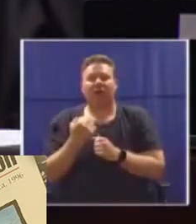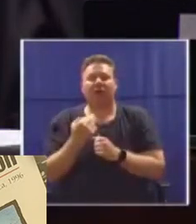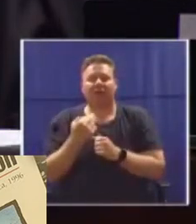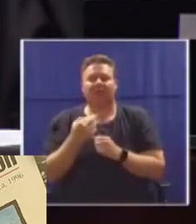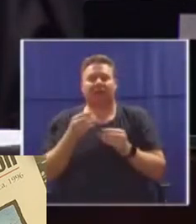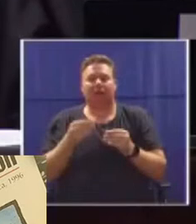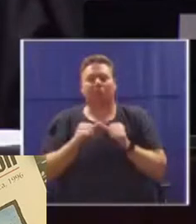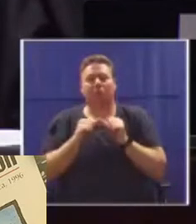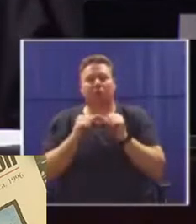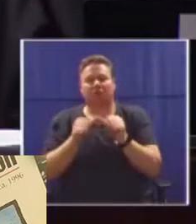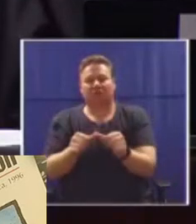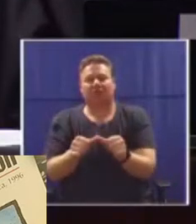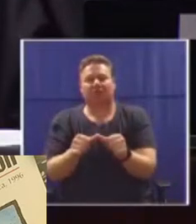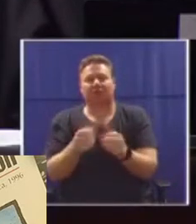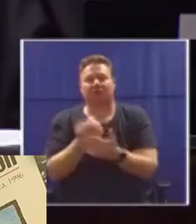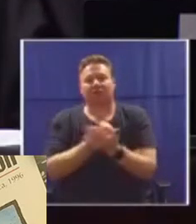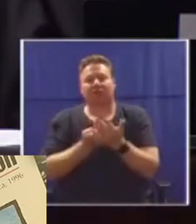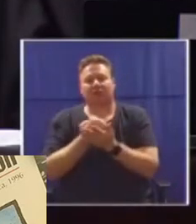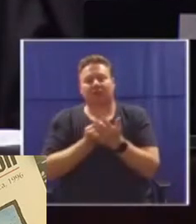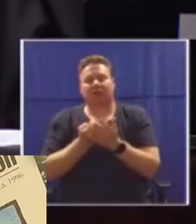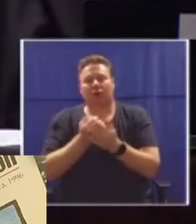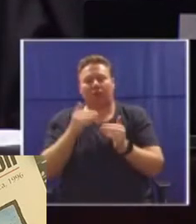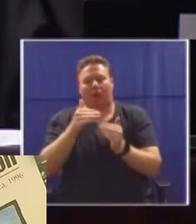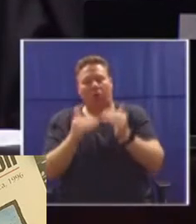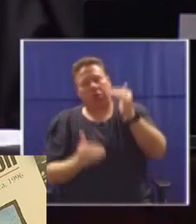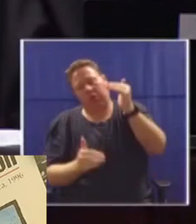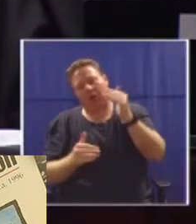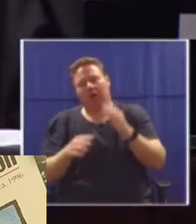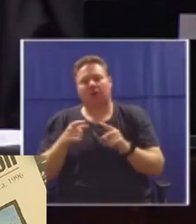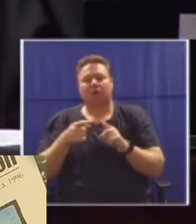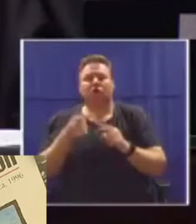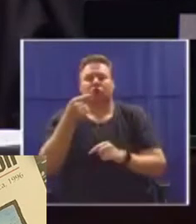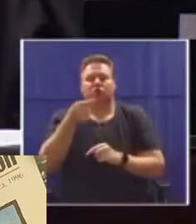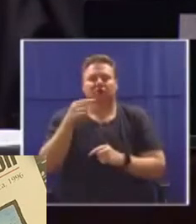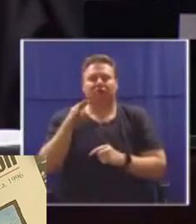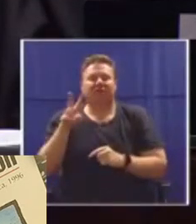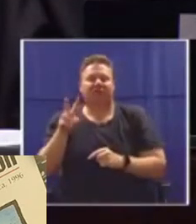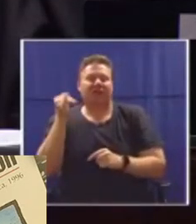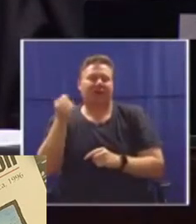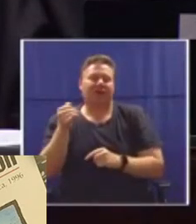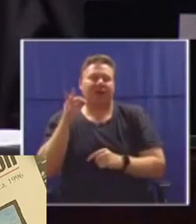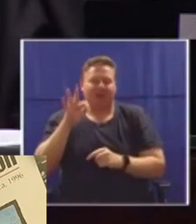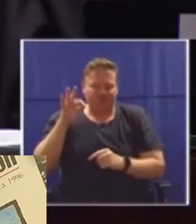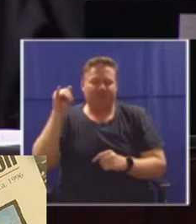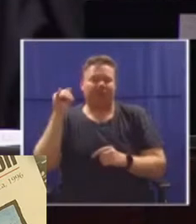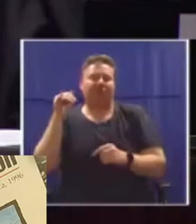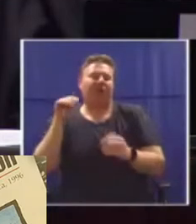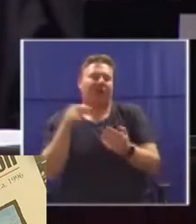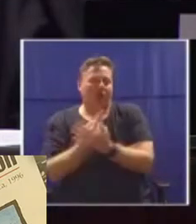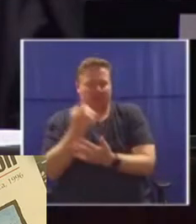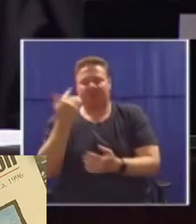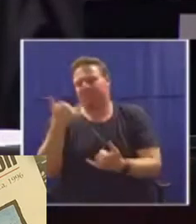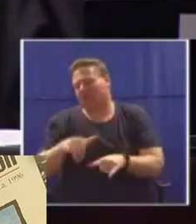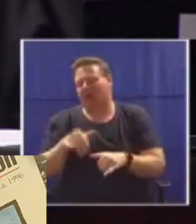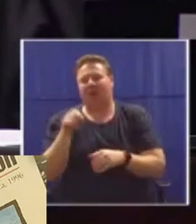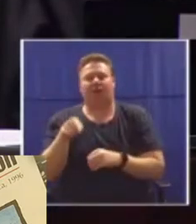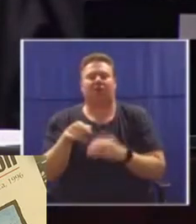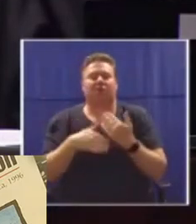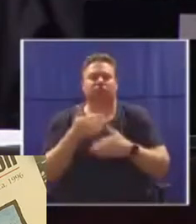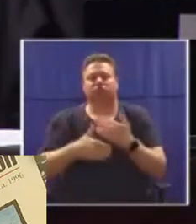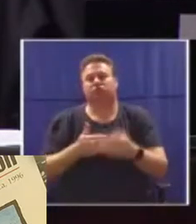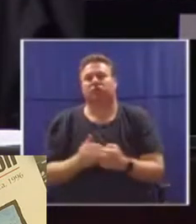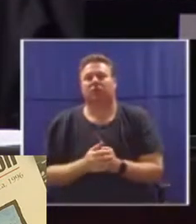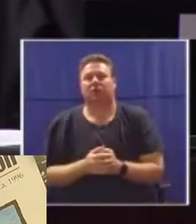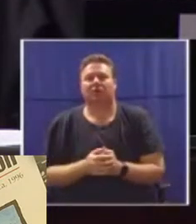and the persistence of economic disparities and gender-based violence and femicide. Government policy and the work of